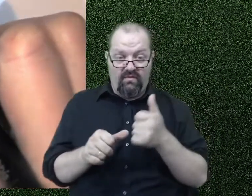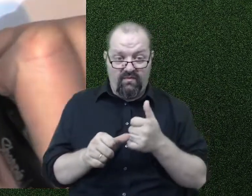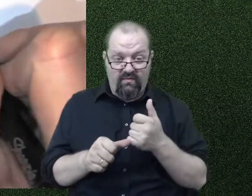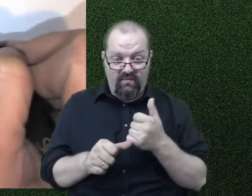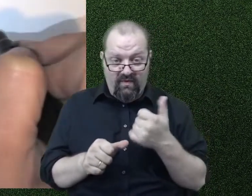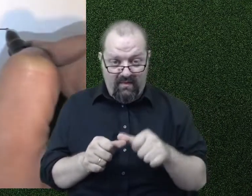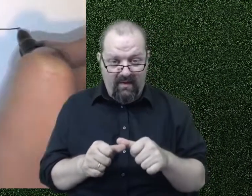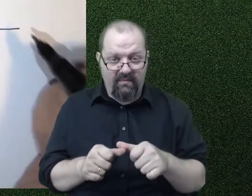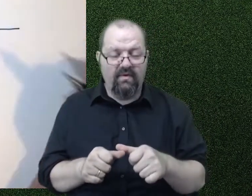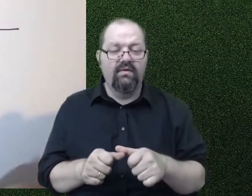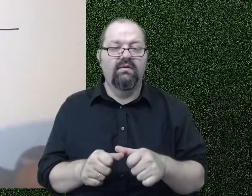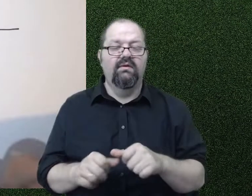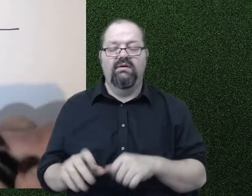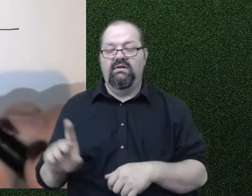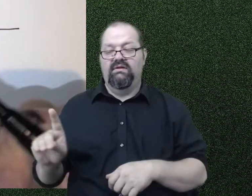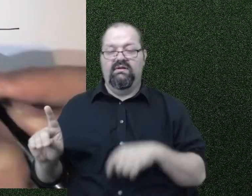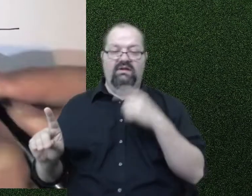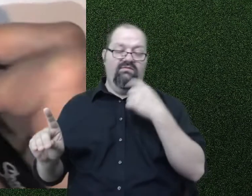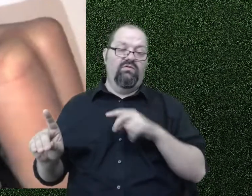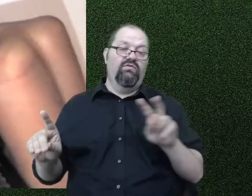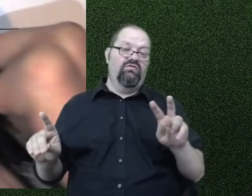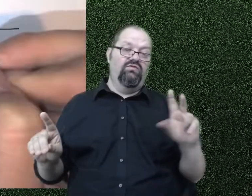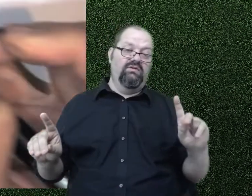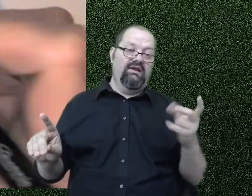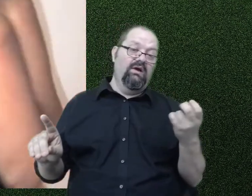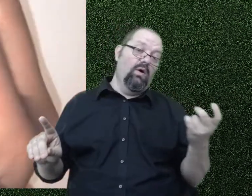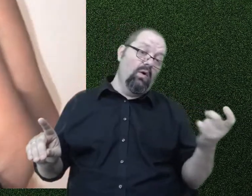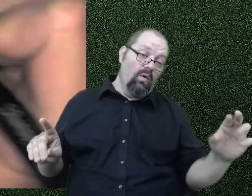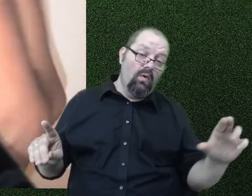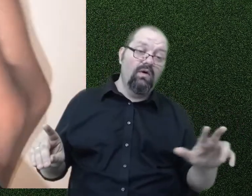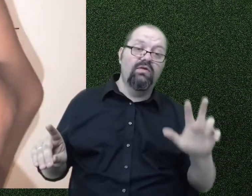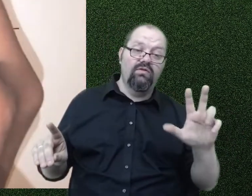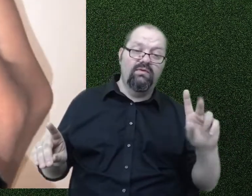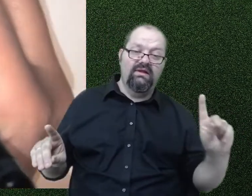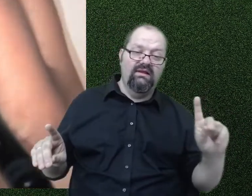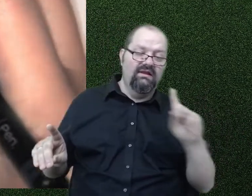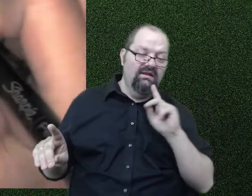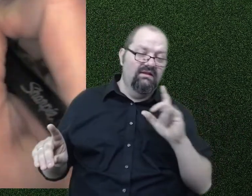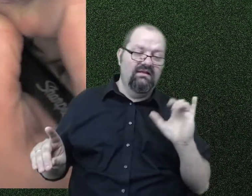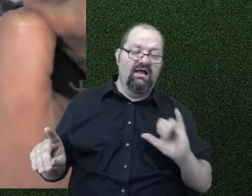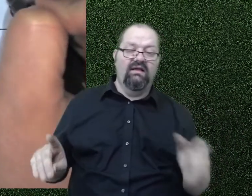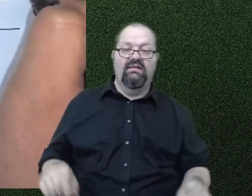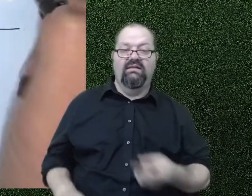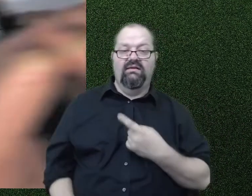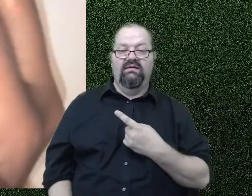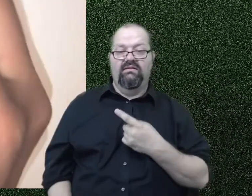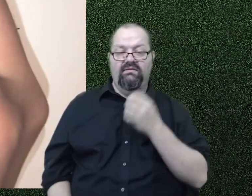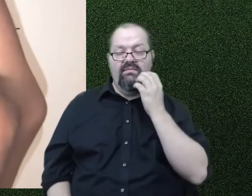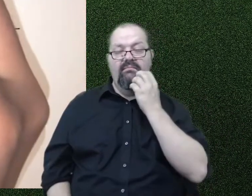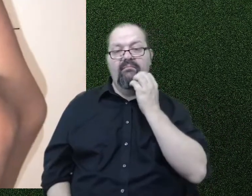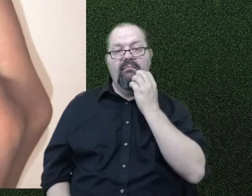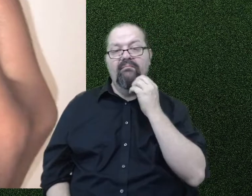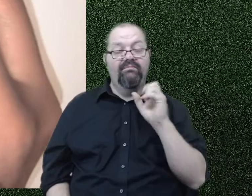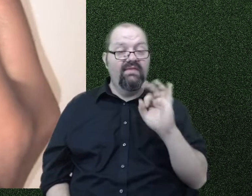Distance in 2D or 3D was this. If I've got 2 points,